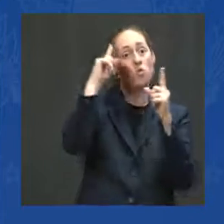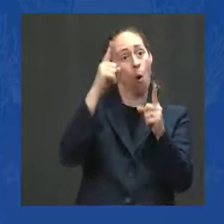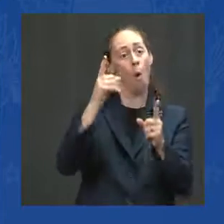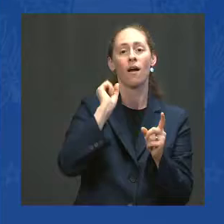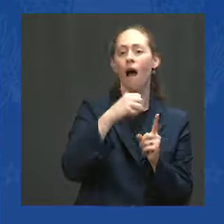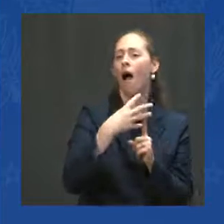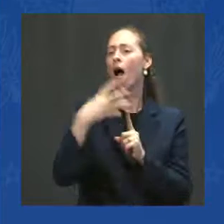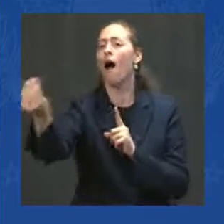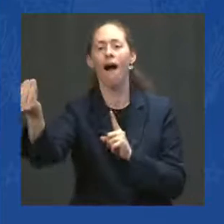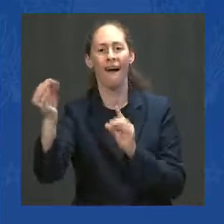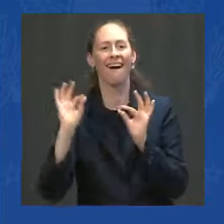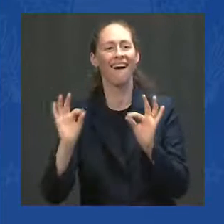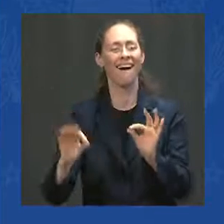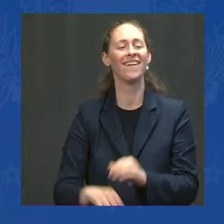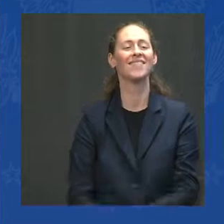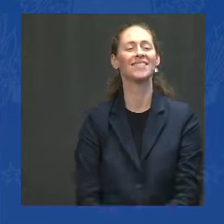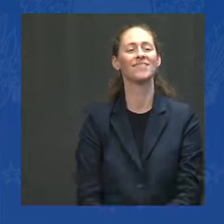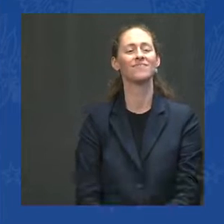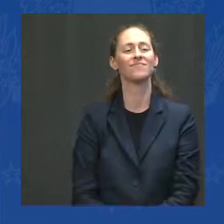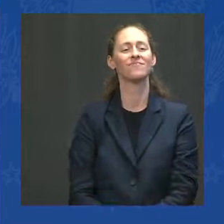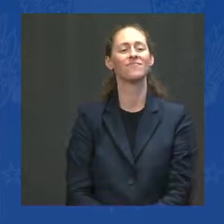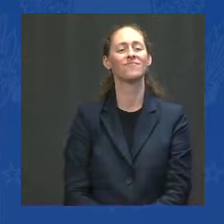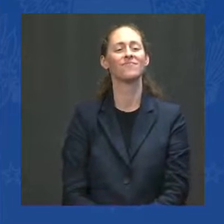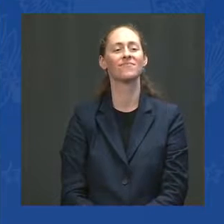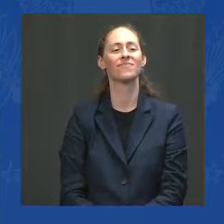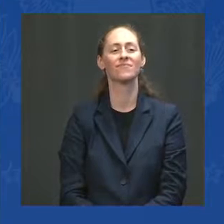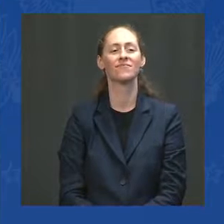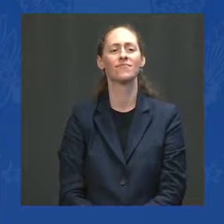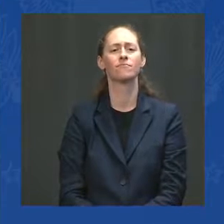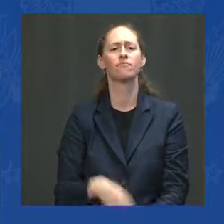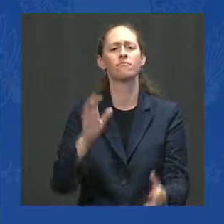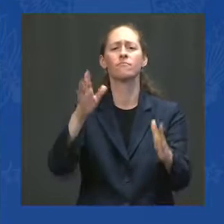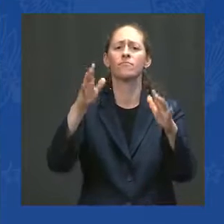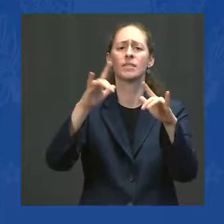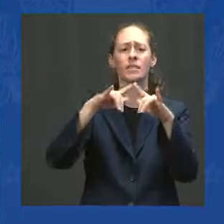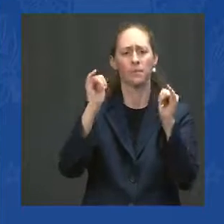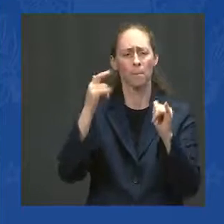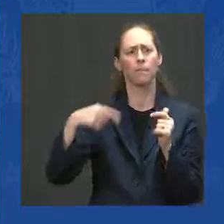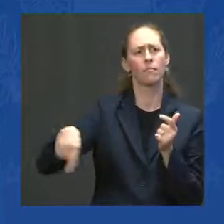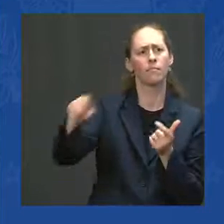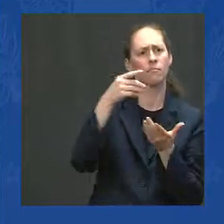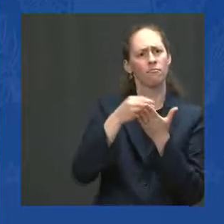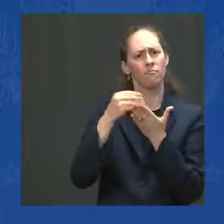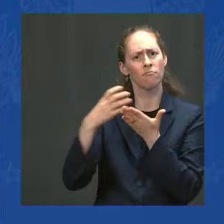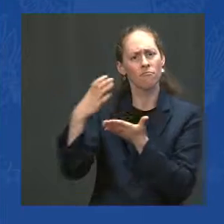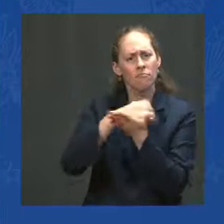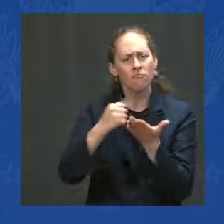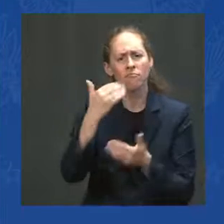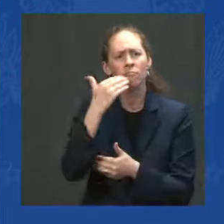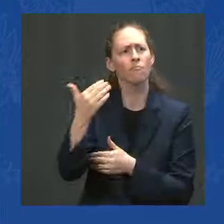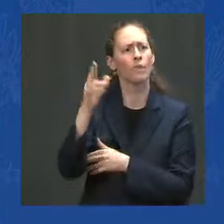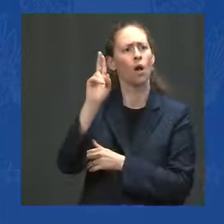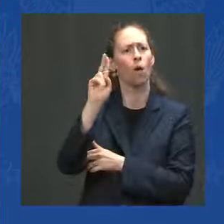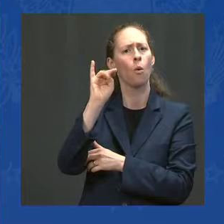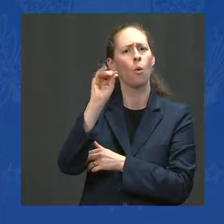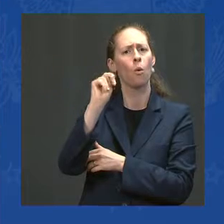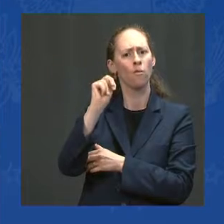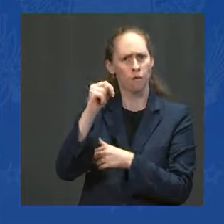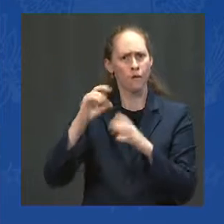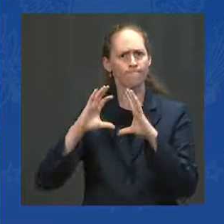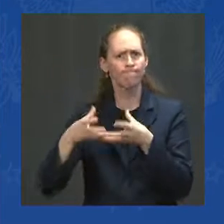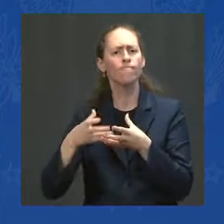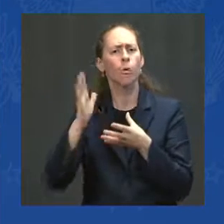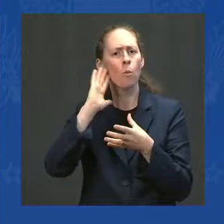good union jobs for our nation's workers. It will do that while also helping